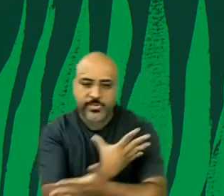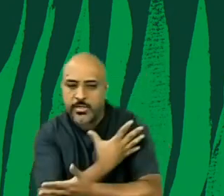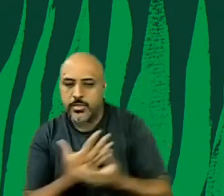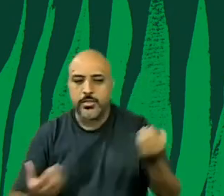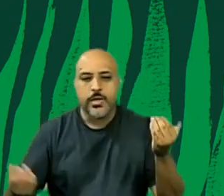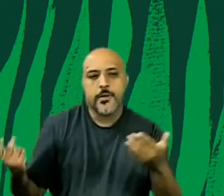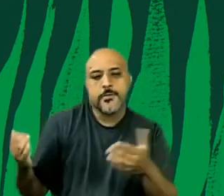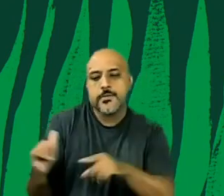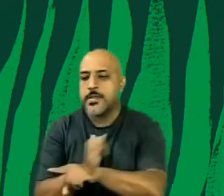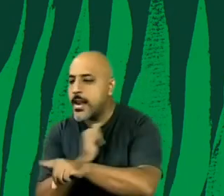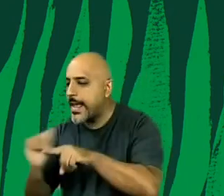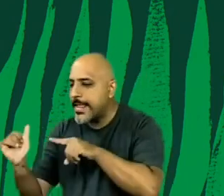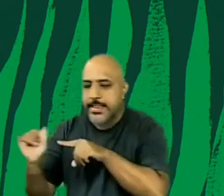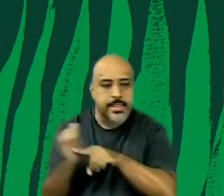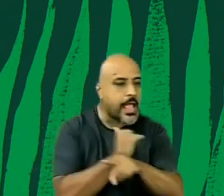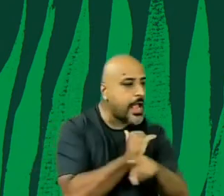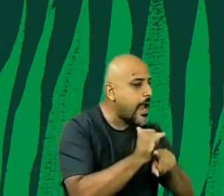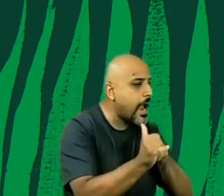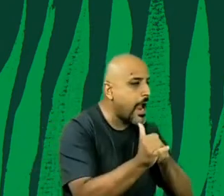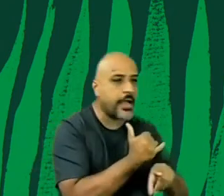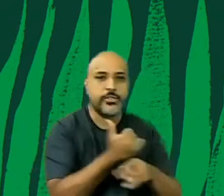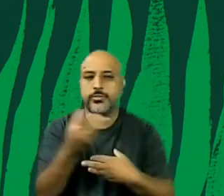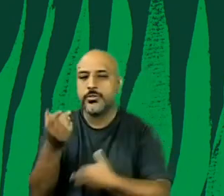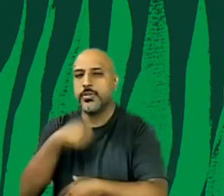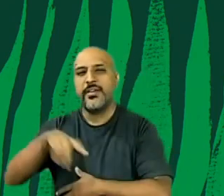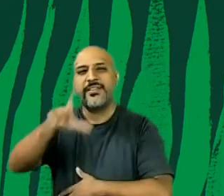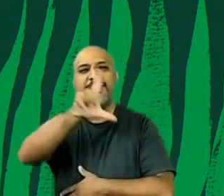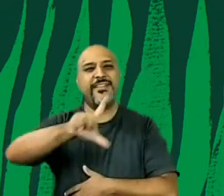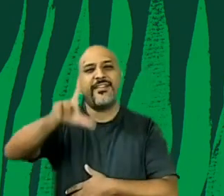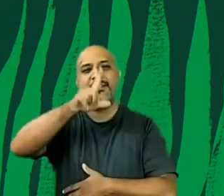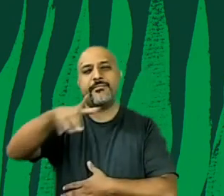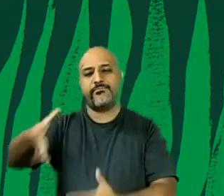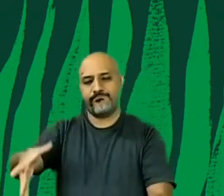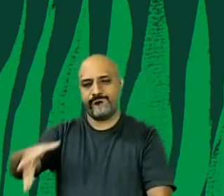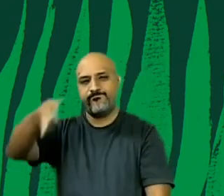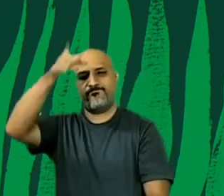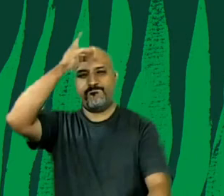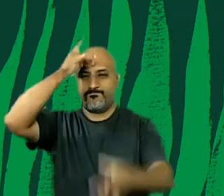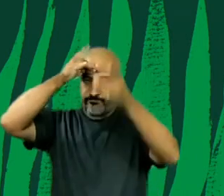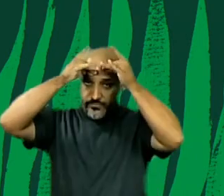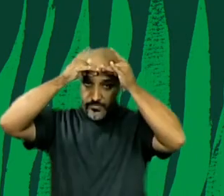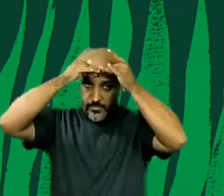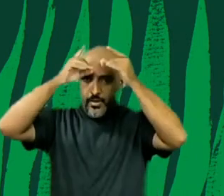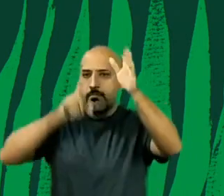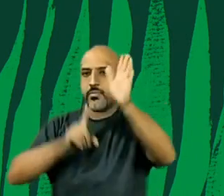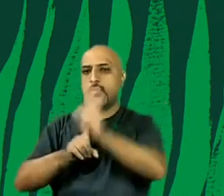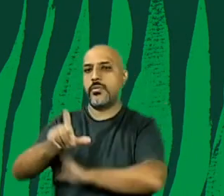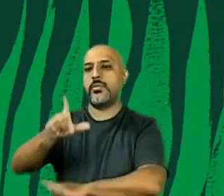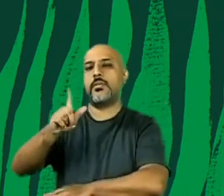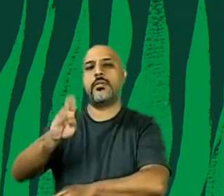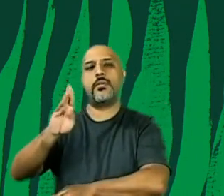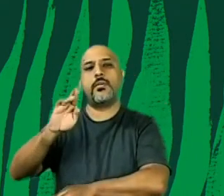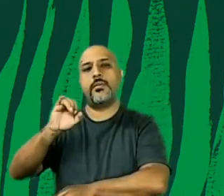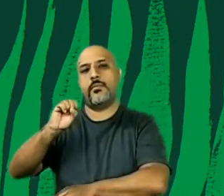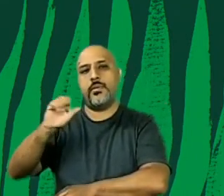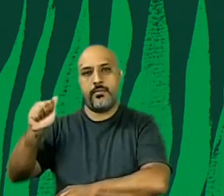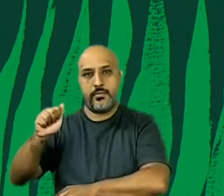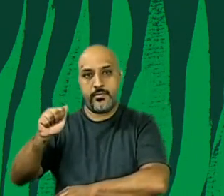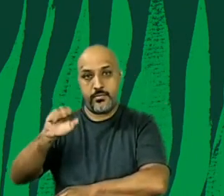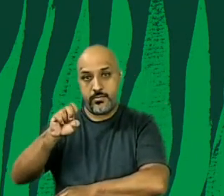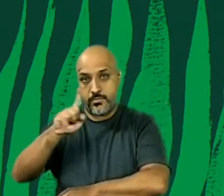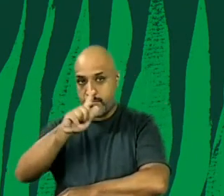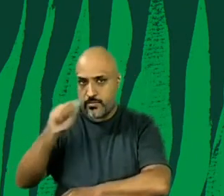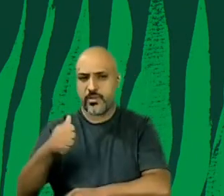strategies and survive the various different lands, literally and in